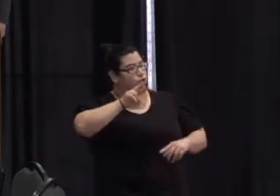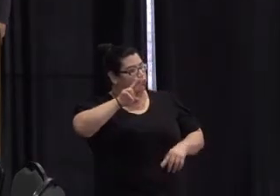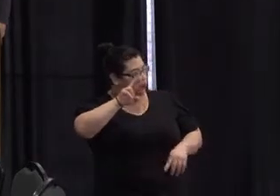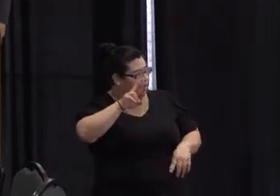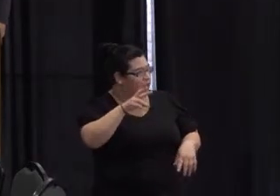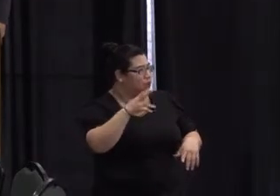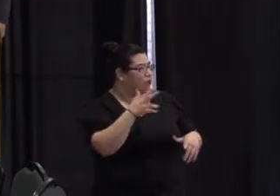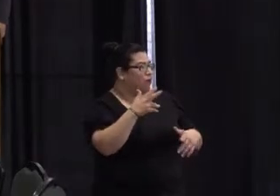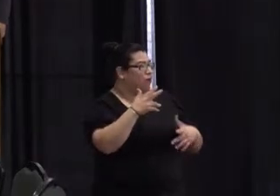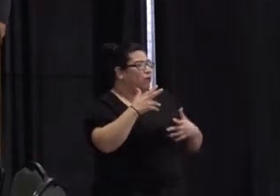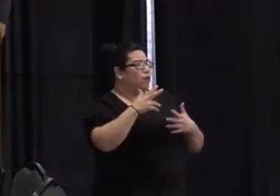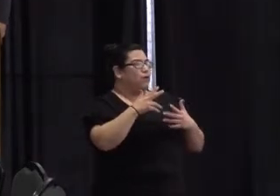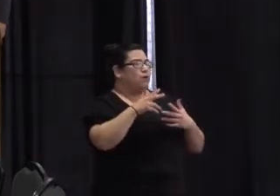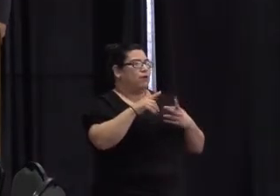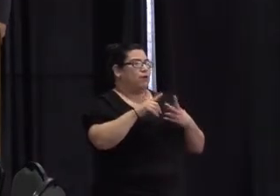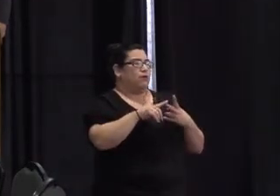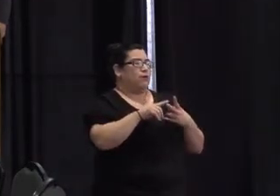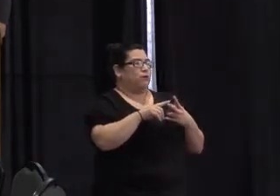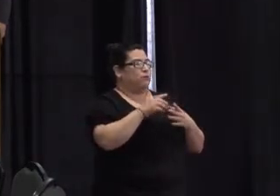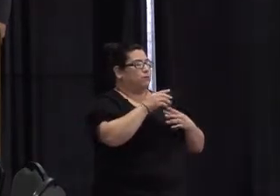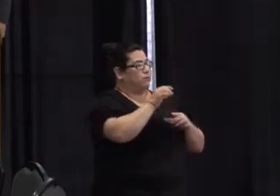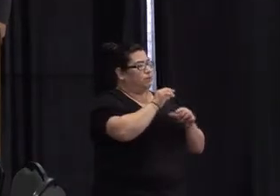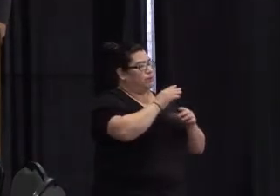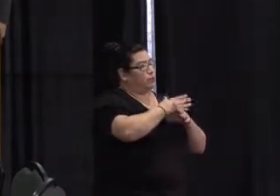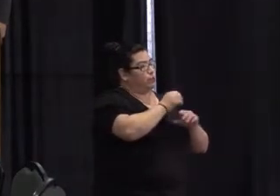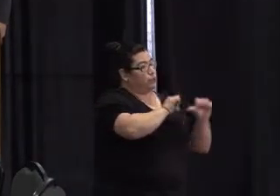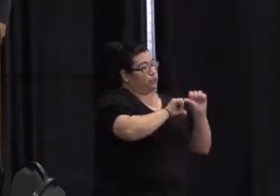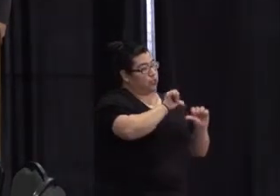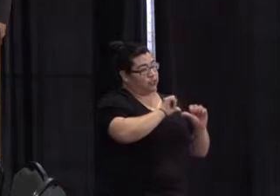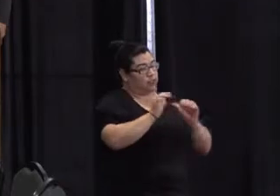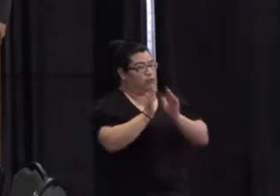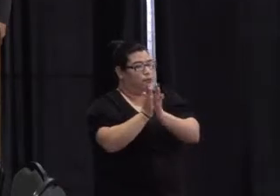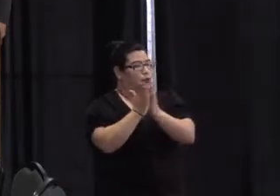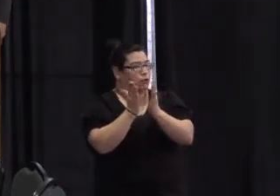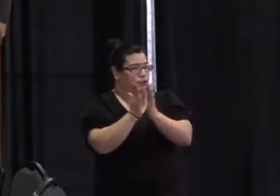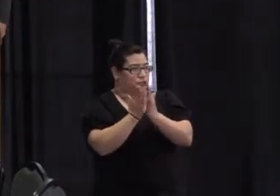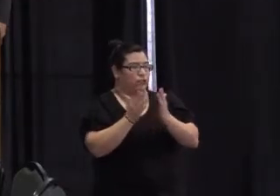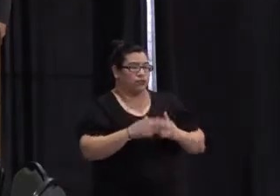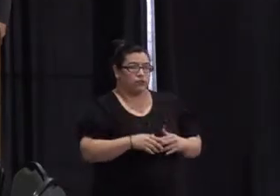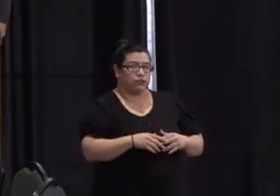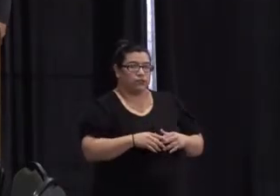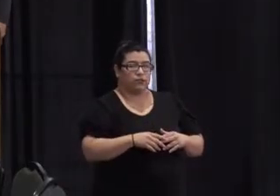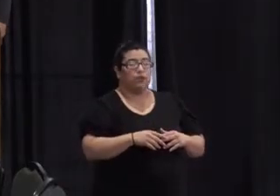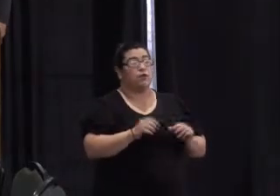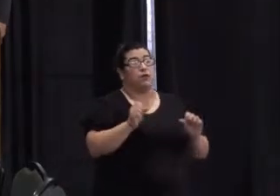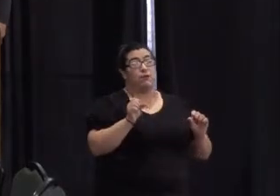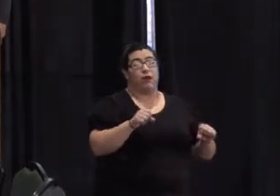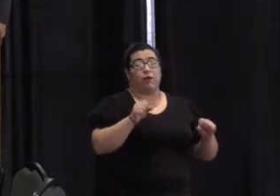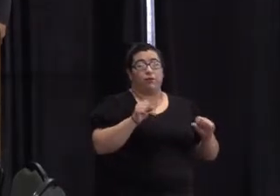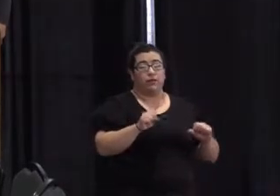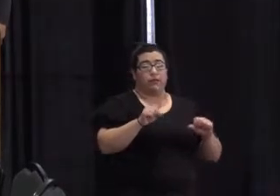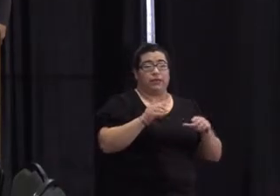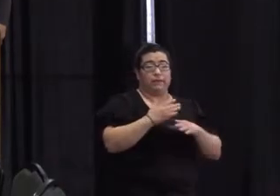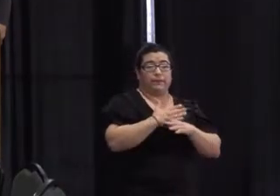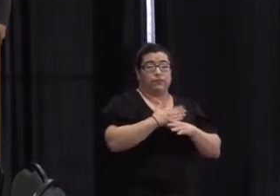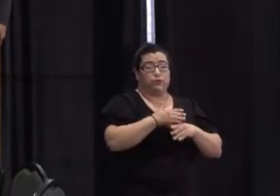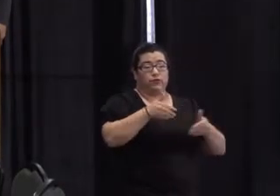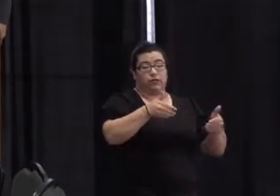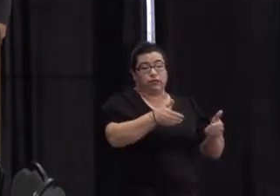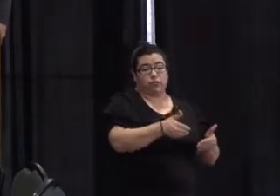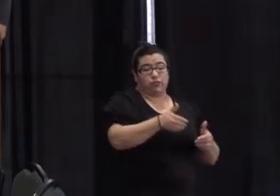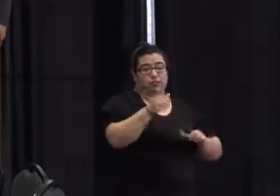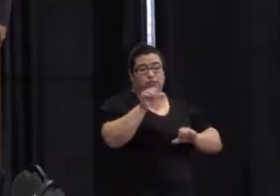et cetera, between sciences and textbooks. And probably between introductory